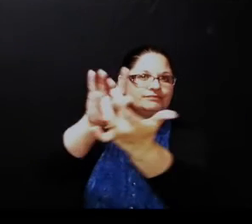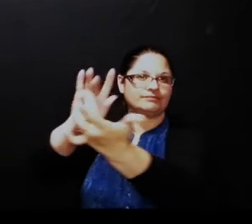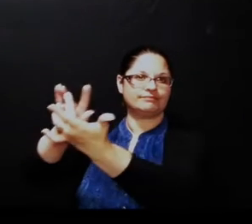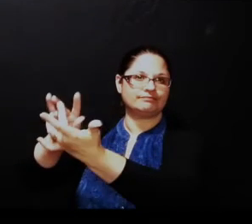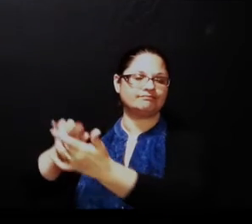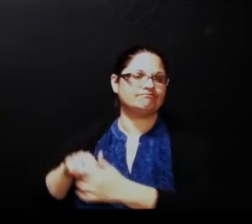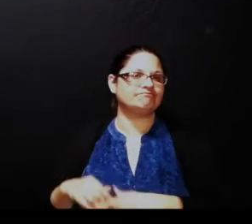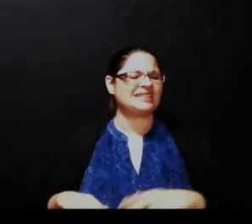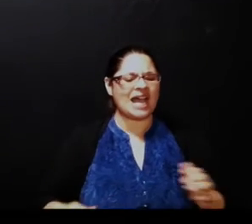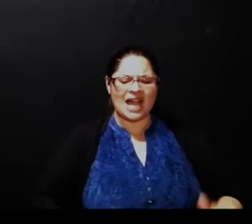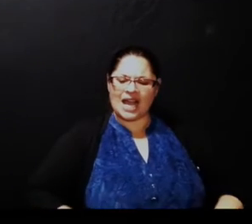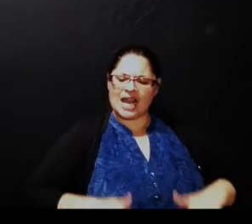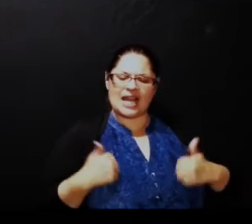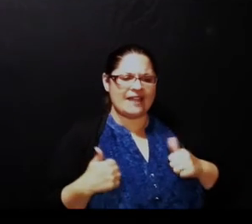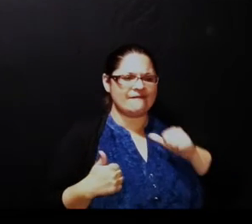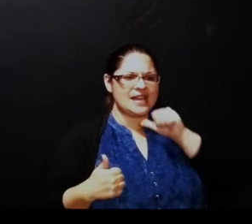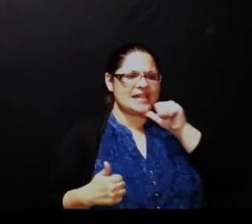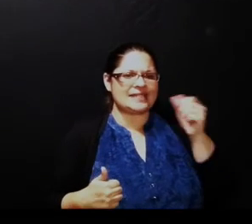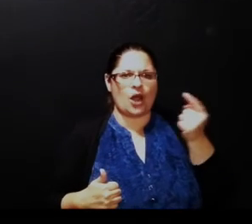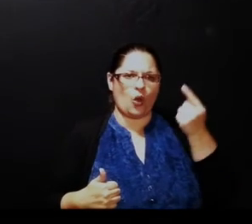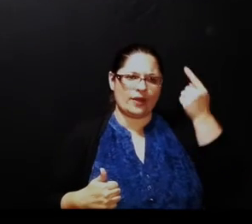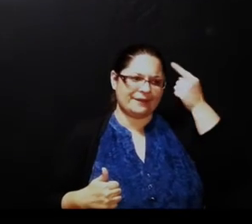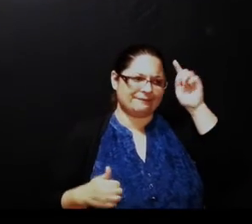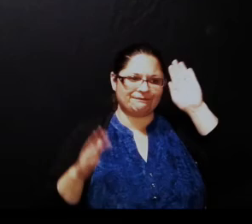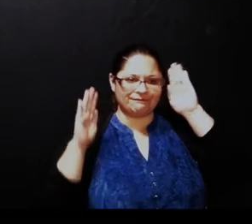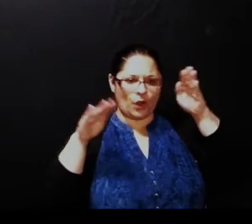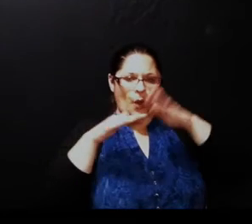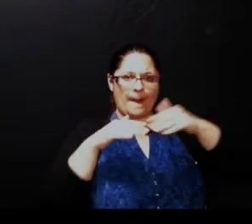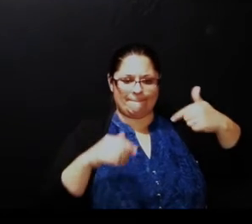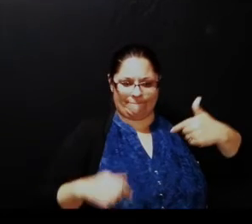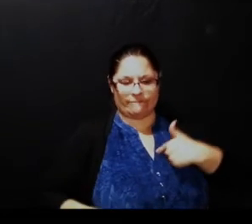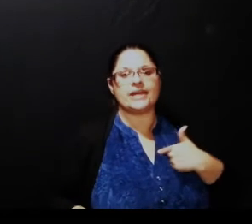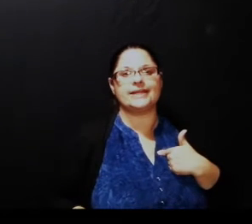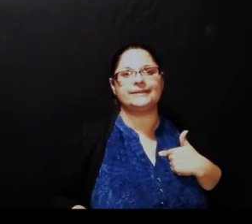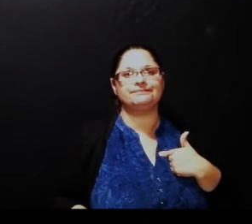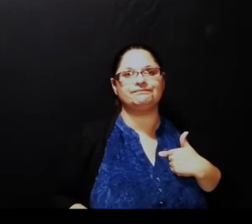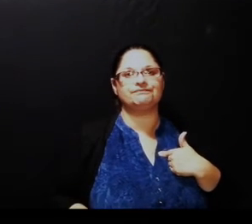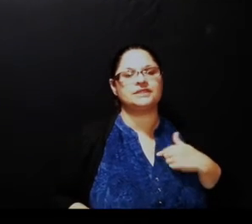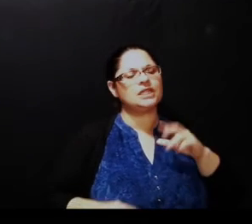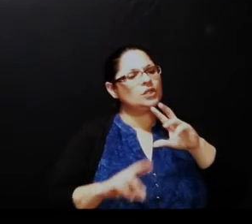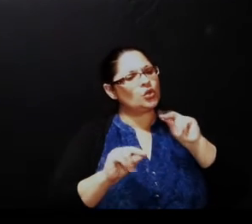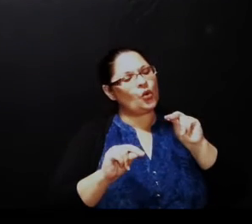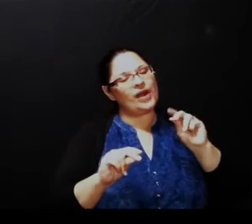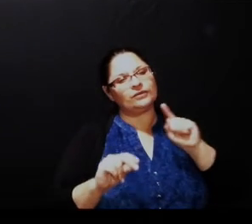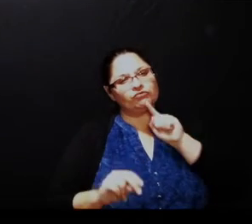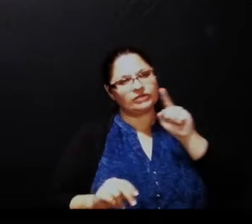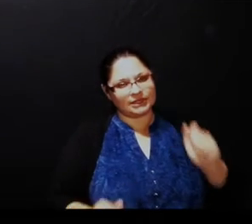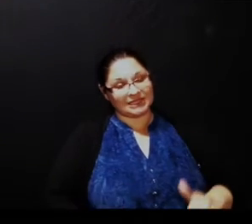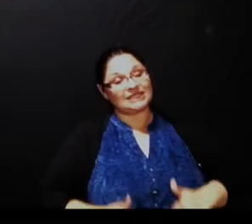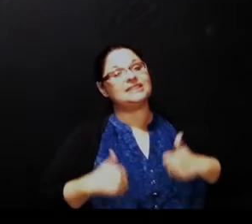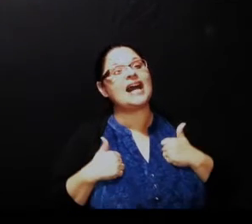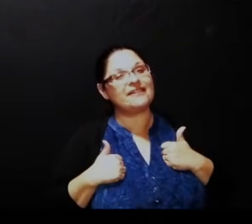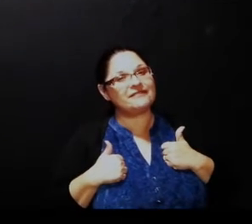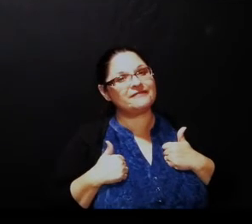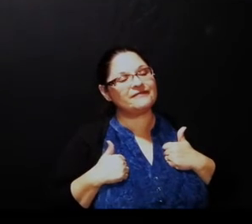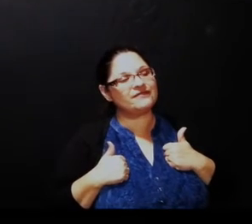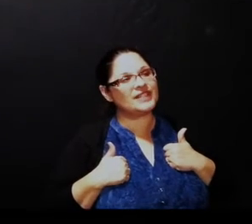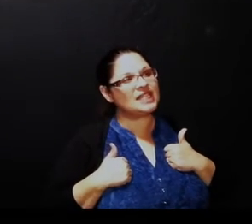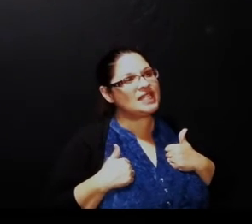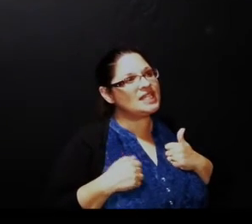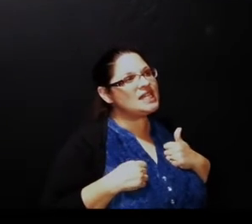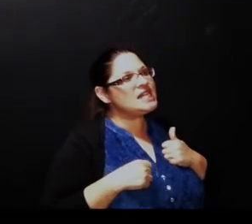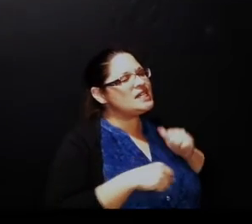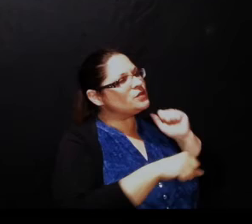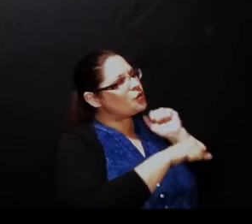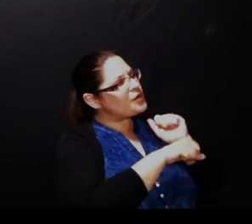Life is leaving a legacy about the Savior whom we have served. And we leave that legacy in the